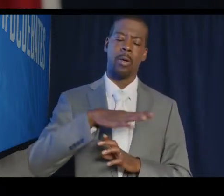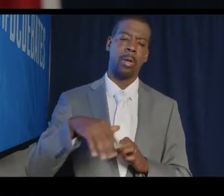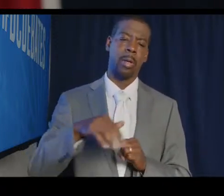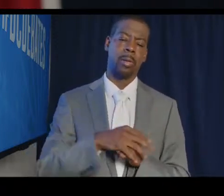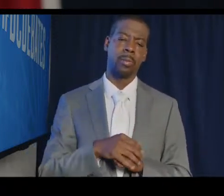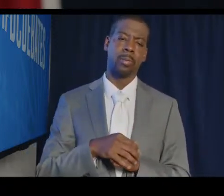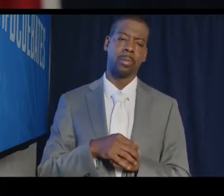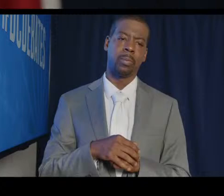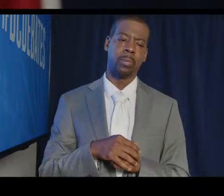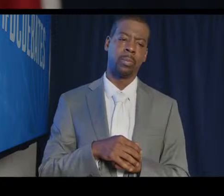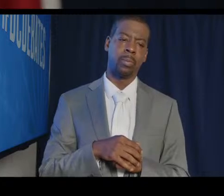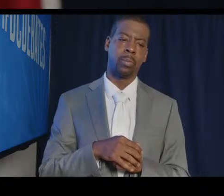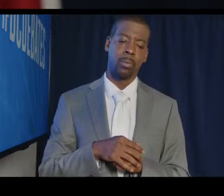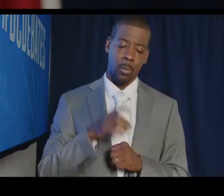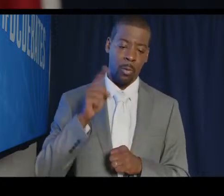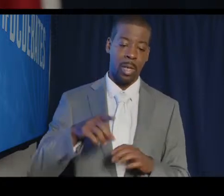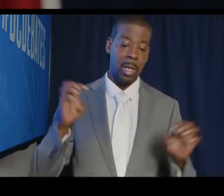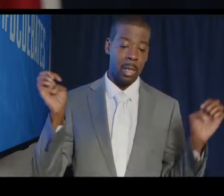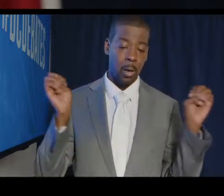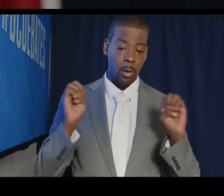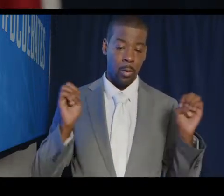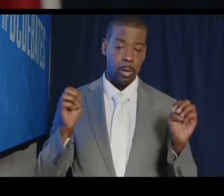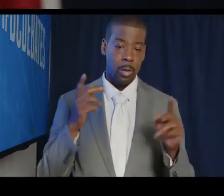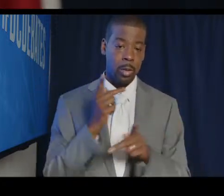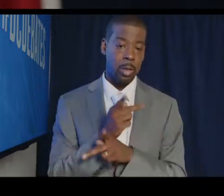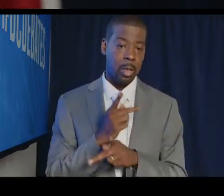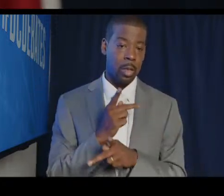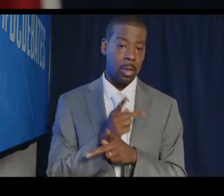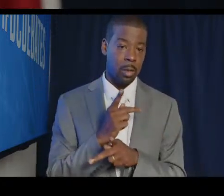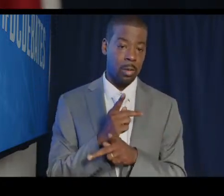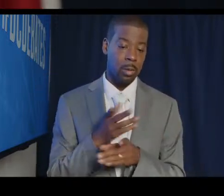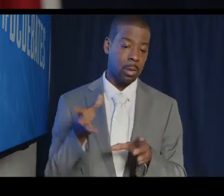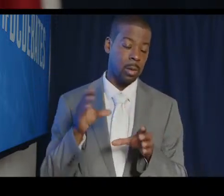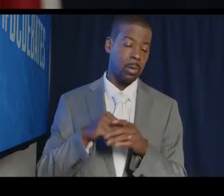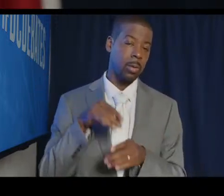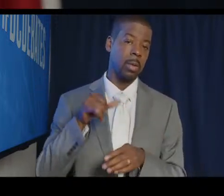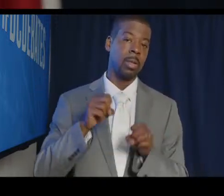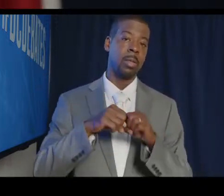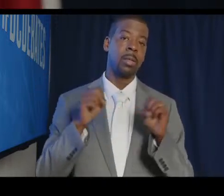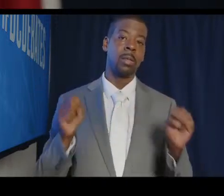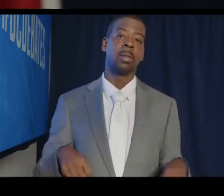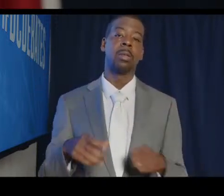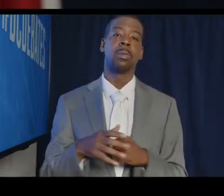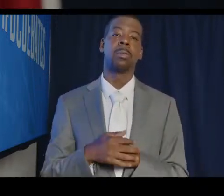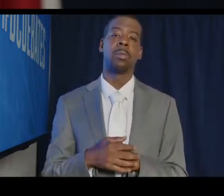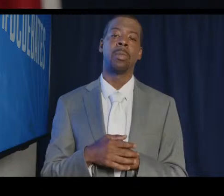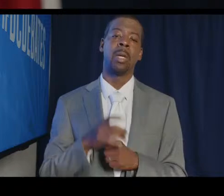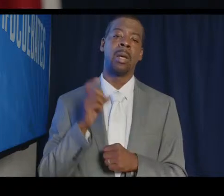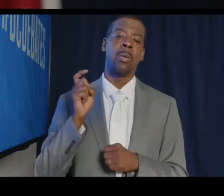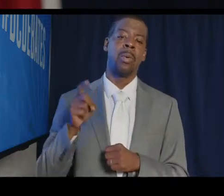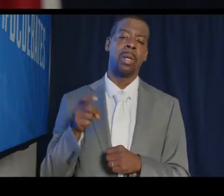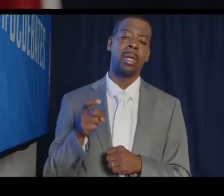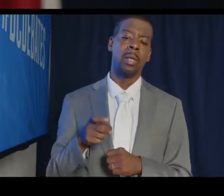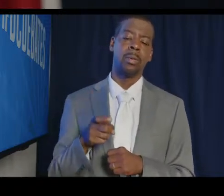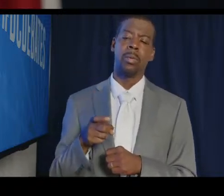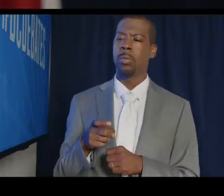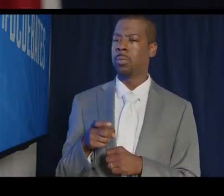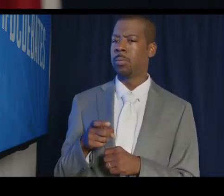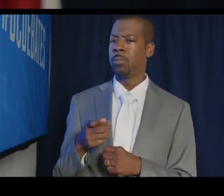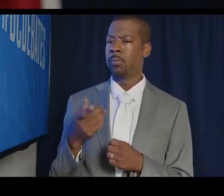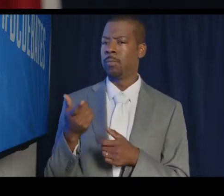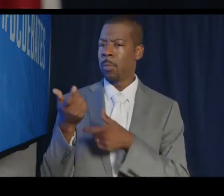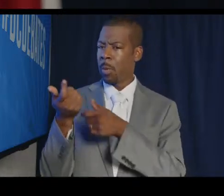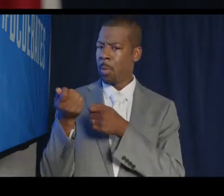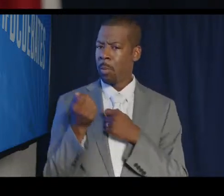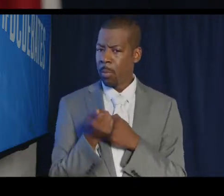that we need urgent care as part of that system, and it means that we need to incentivize attracting physicians to Ward 7